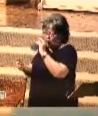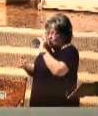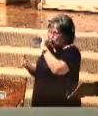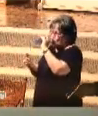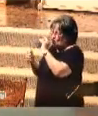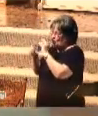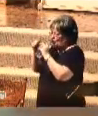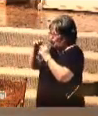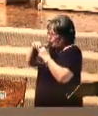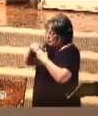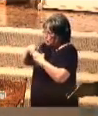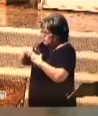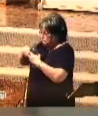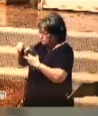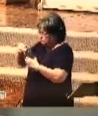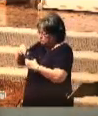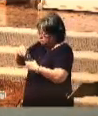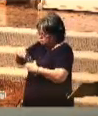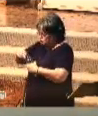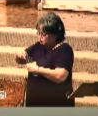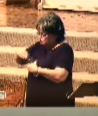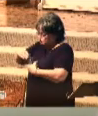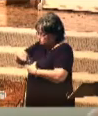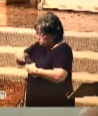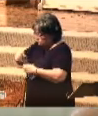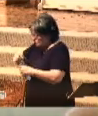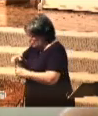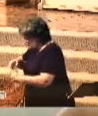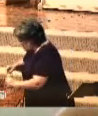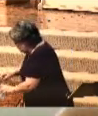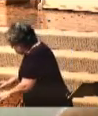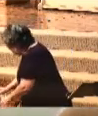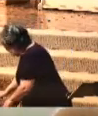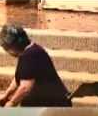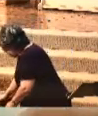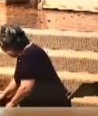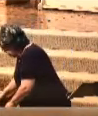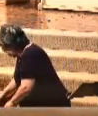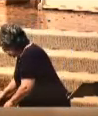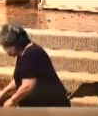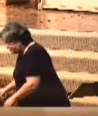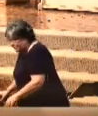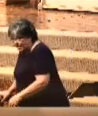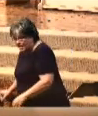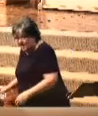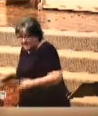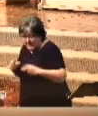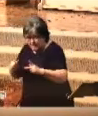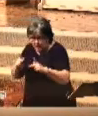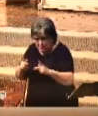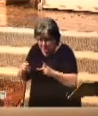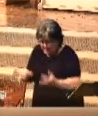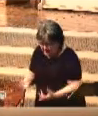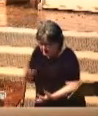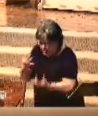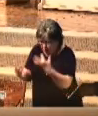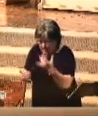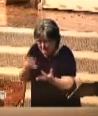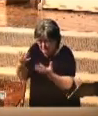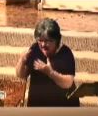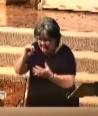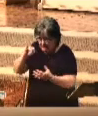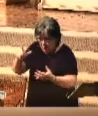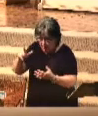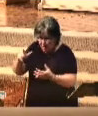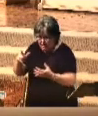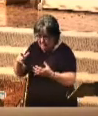him in a boiling vat of oil, hoping that as he went down into that boiling vat of oil, that as he went down, he would scream